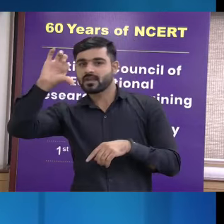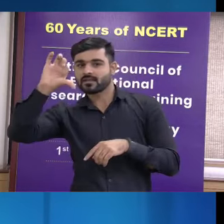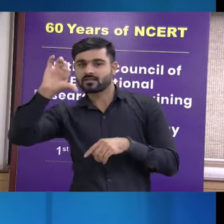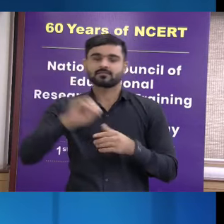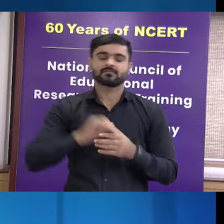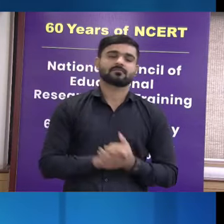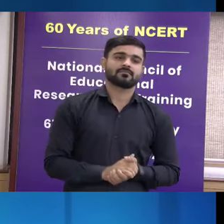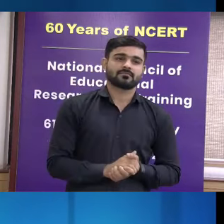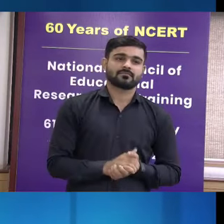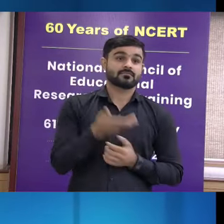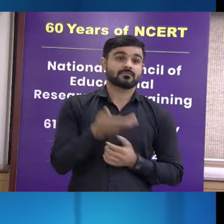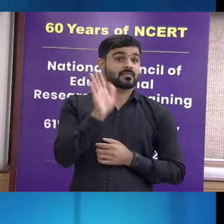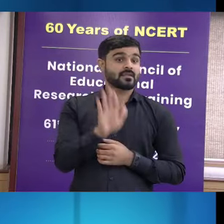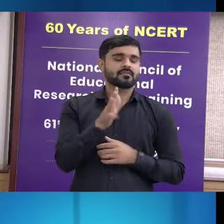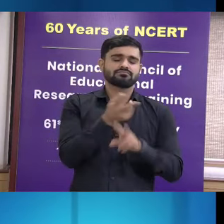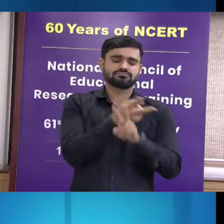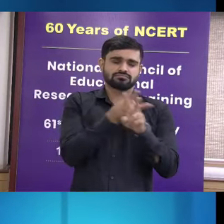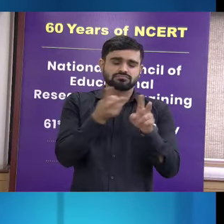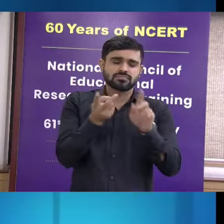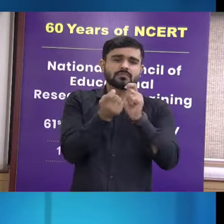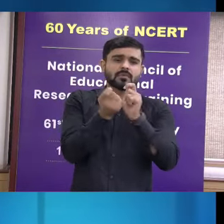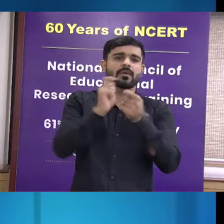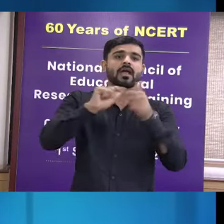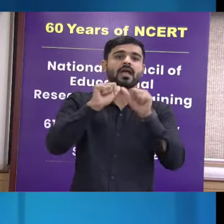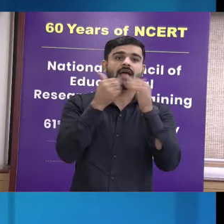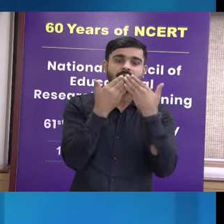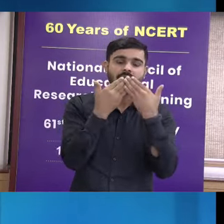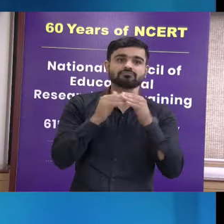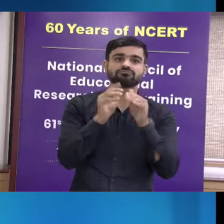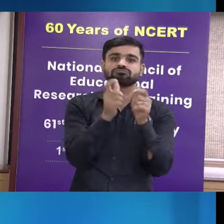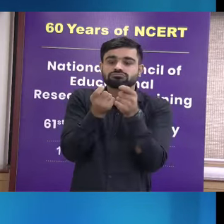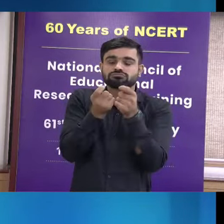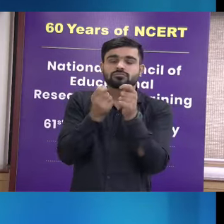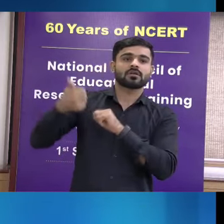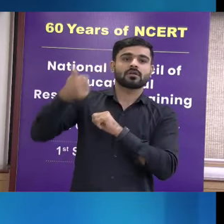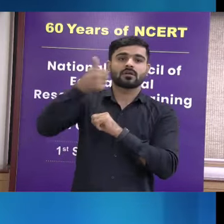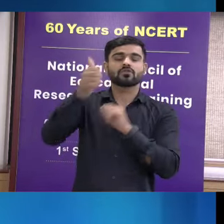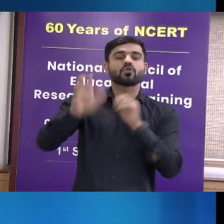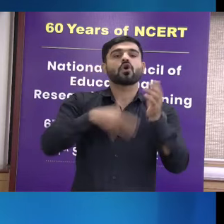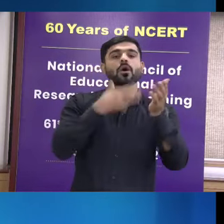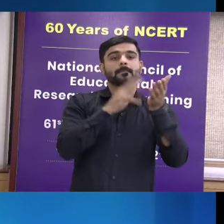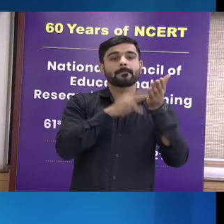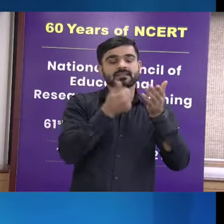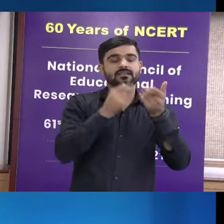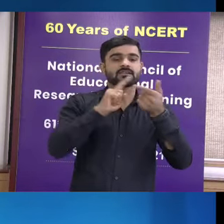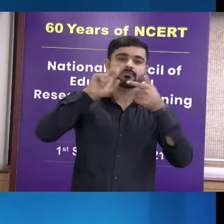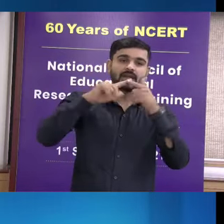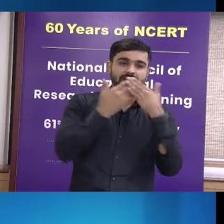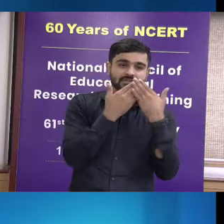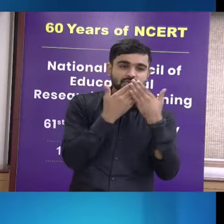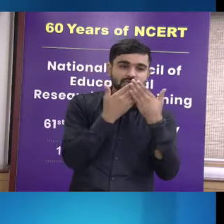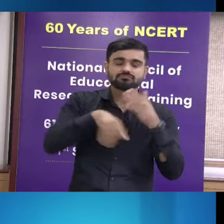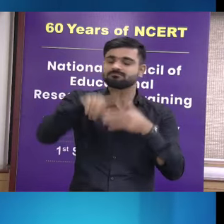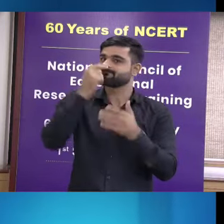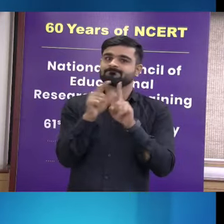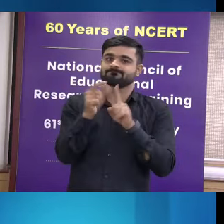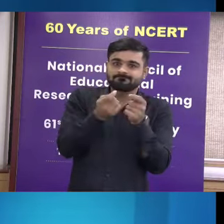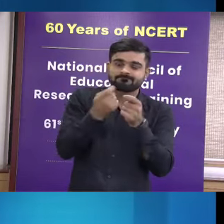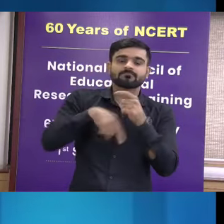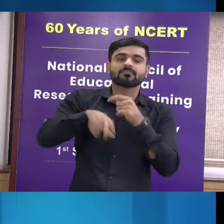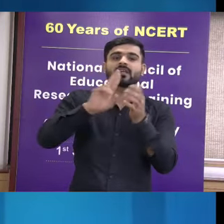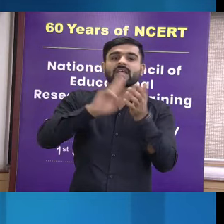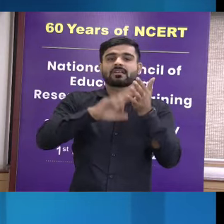has mandated for an academic authority, and the Ministry of Education has designated